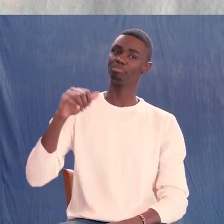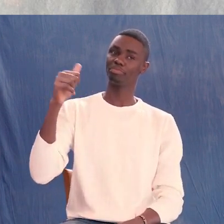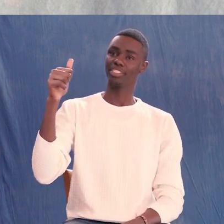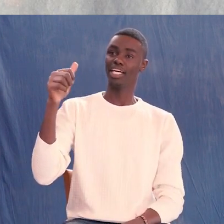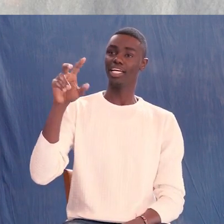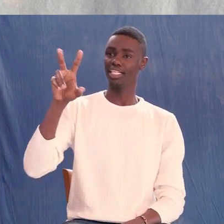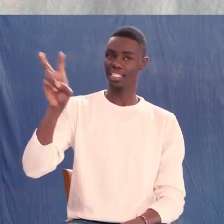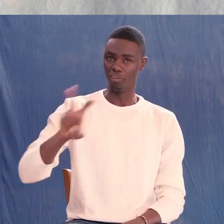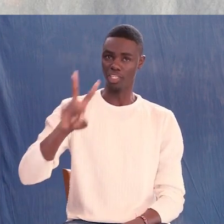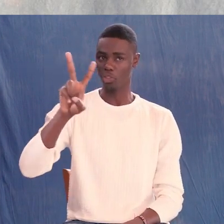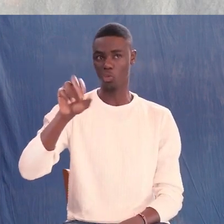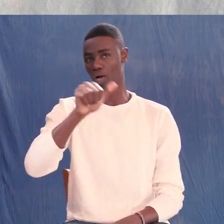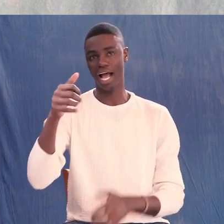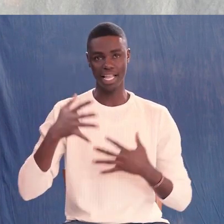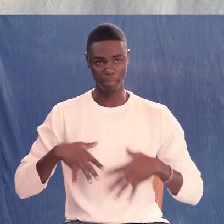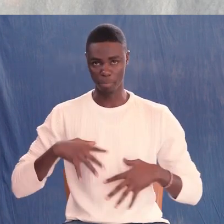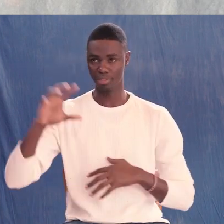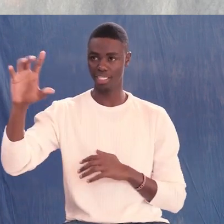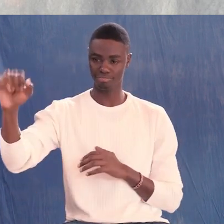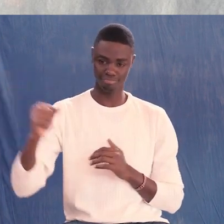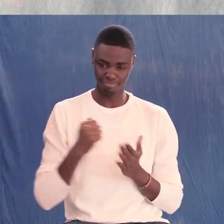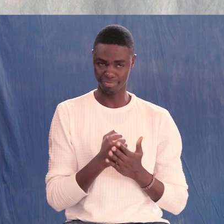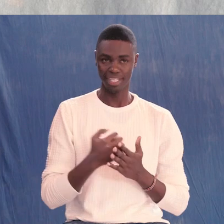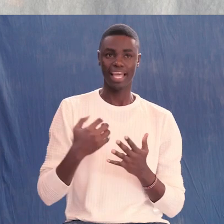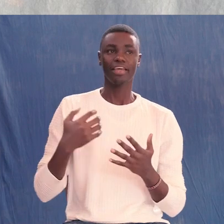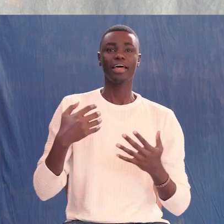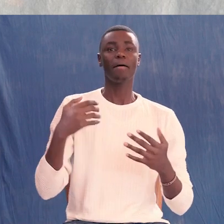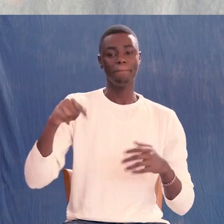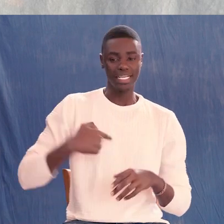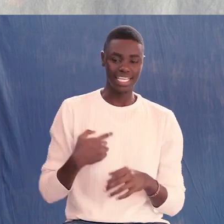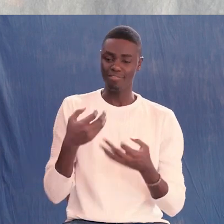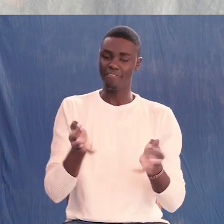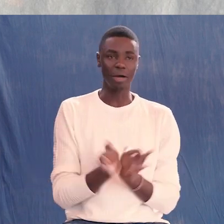They're like I've got a full-time job, I've got a family, I don't have time for this.